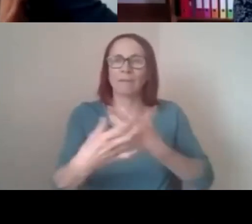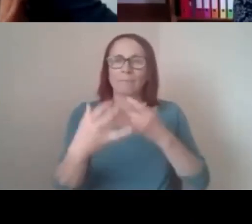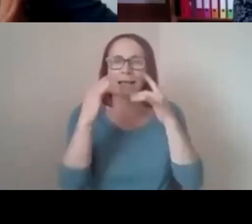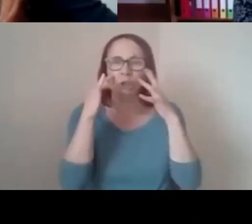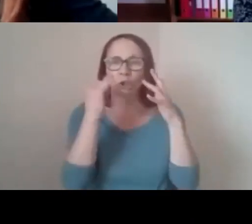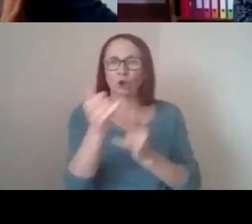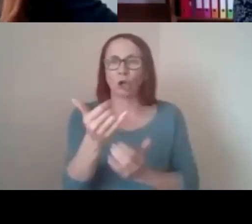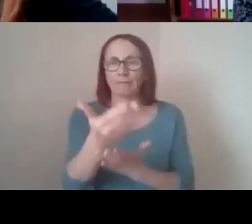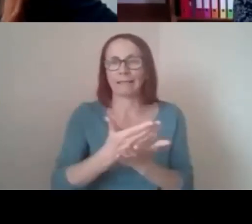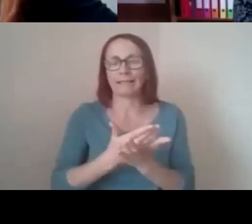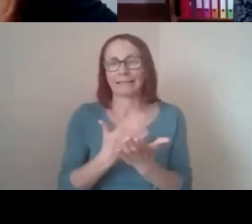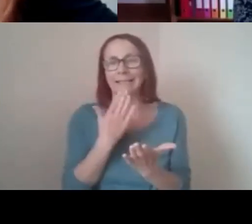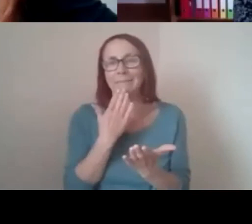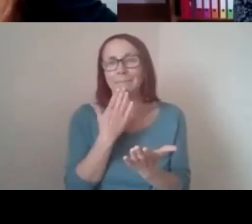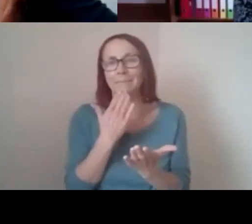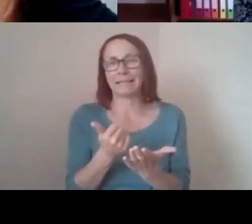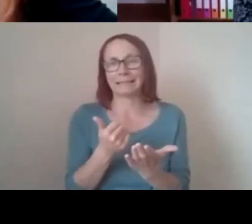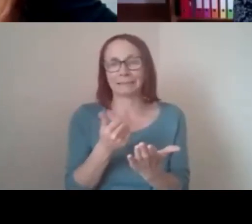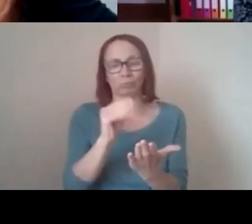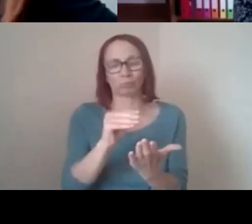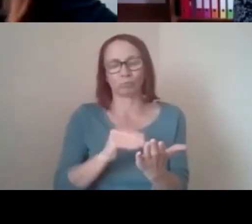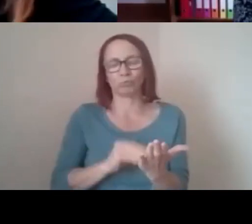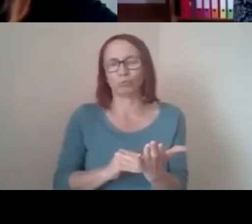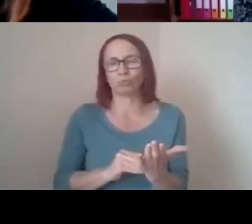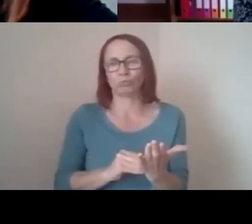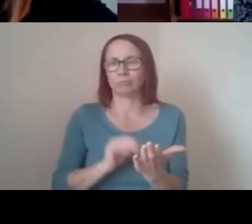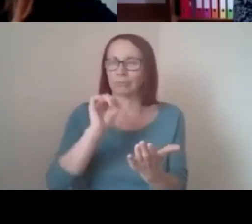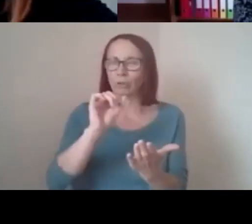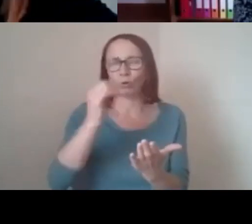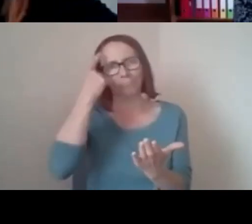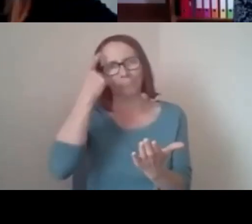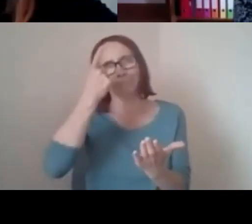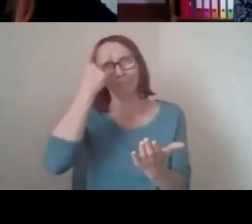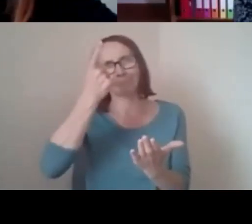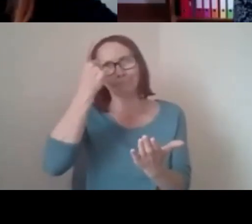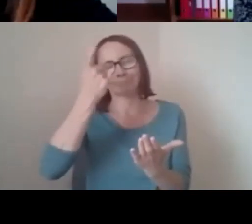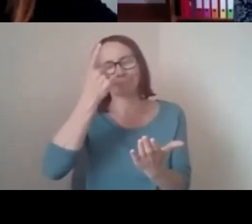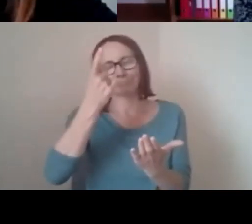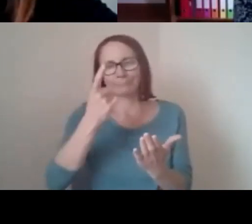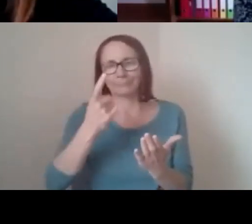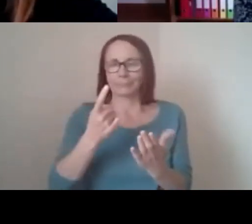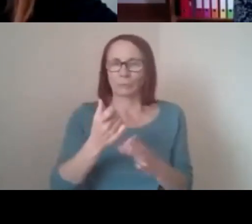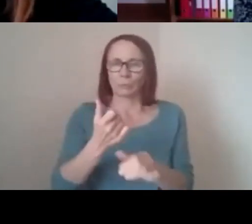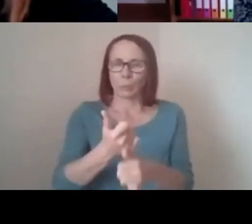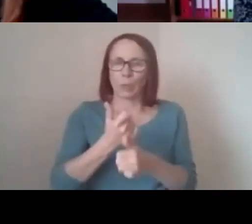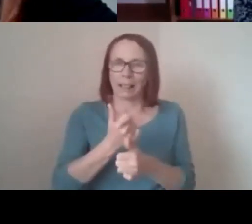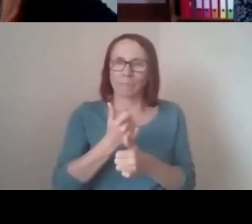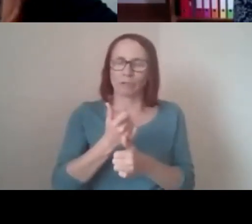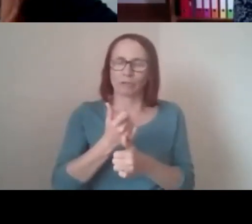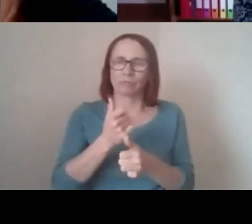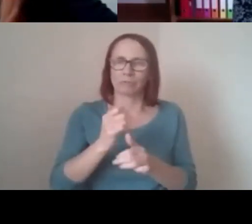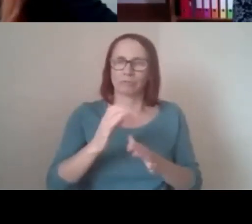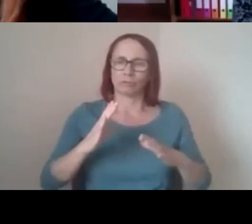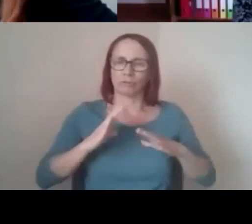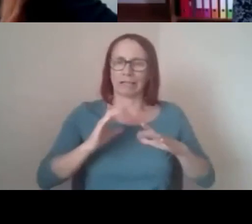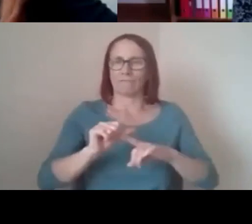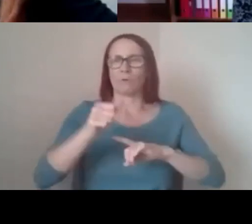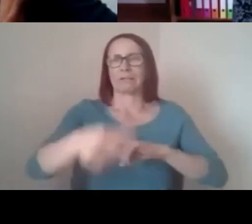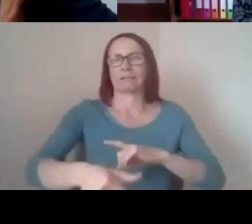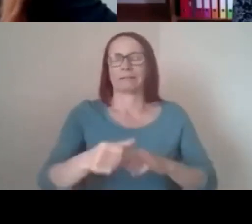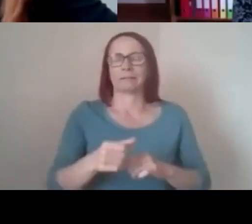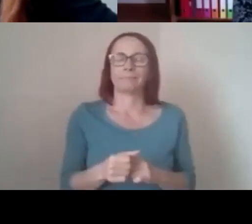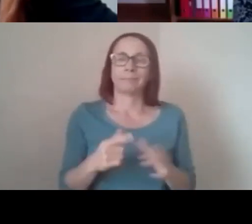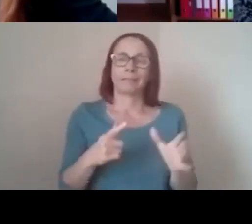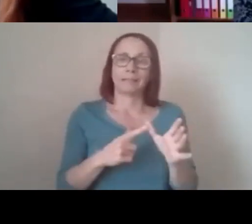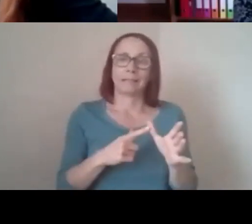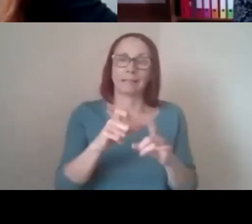time to give us your thoughts and it helps us to prepare for our next webinar. Adele mentioned there about a delegates list.